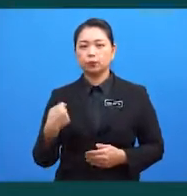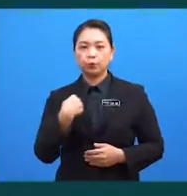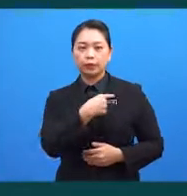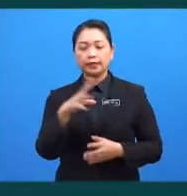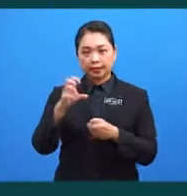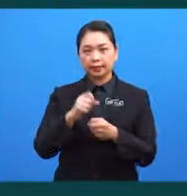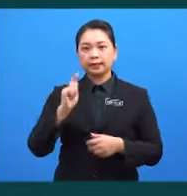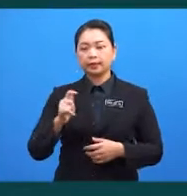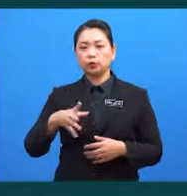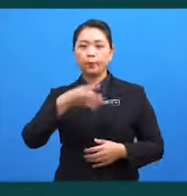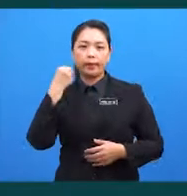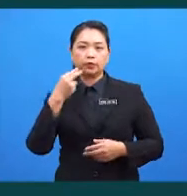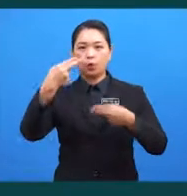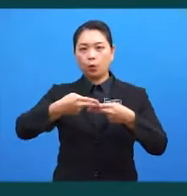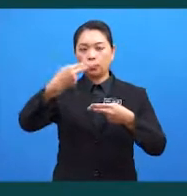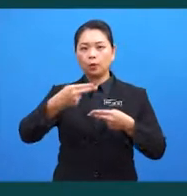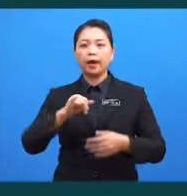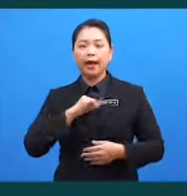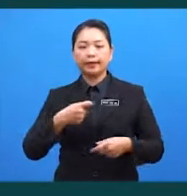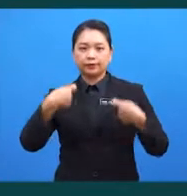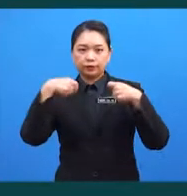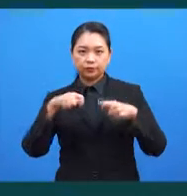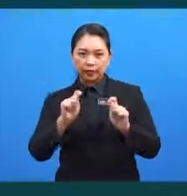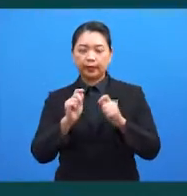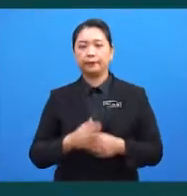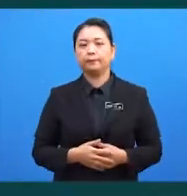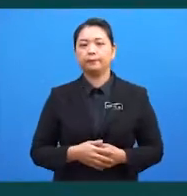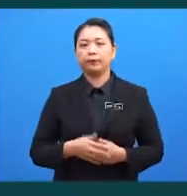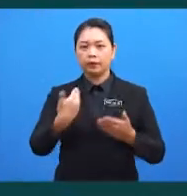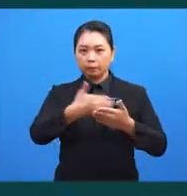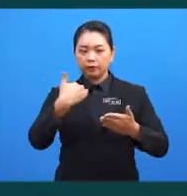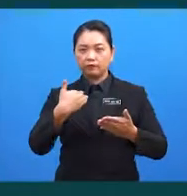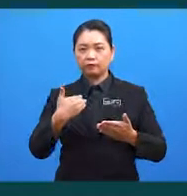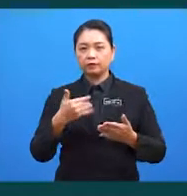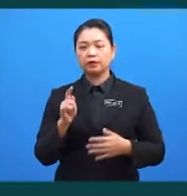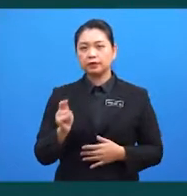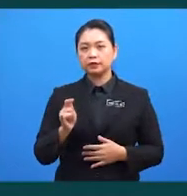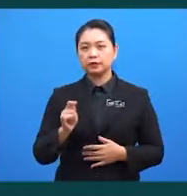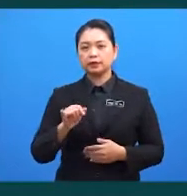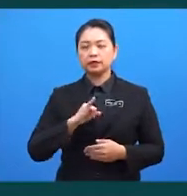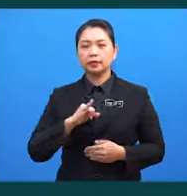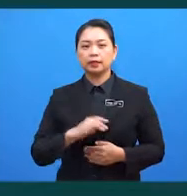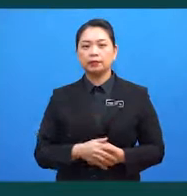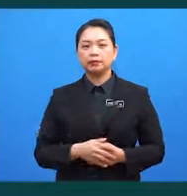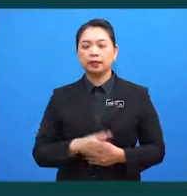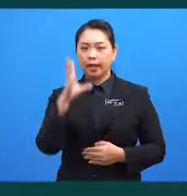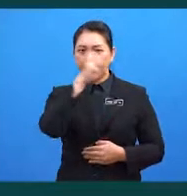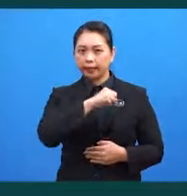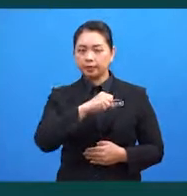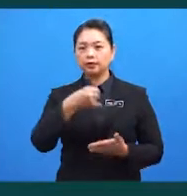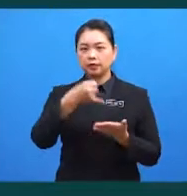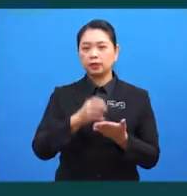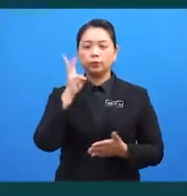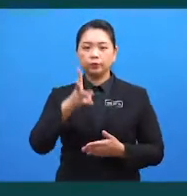hotel, so I gave it a try. We found a taxi pretty quickly, so I guess it worked